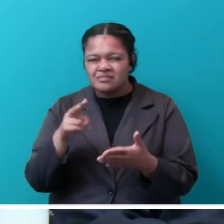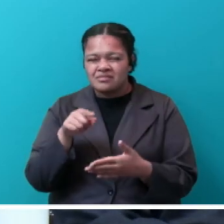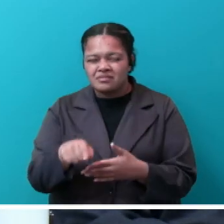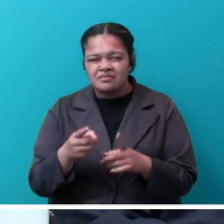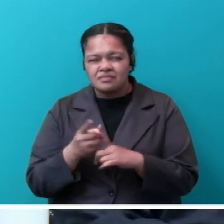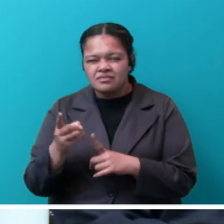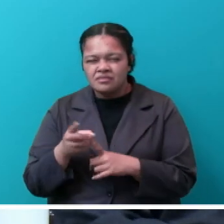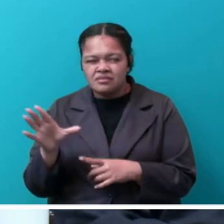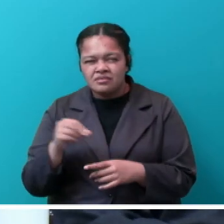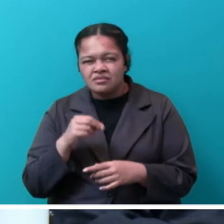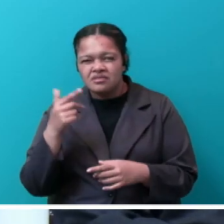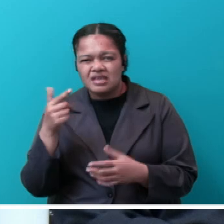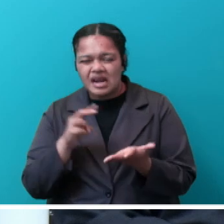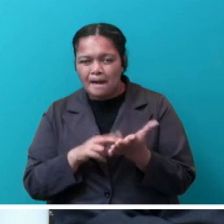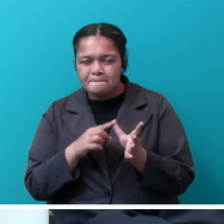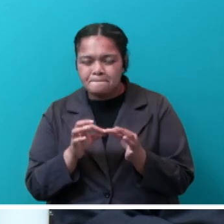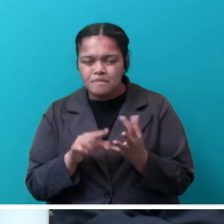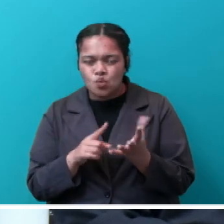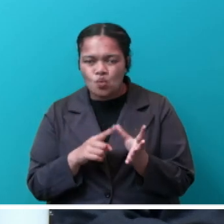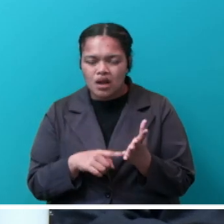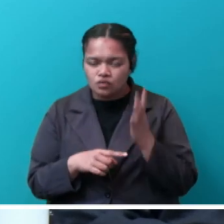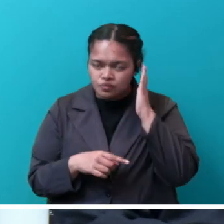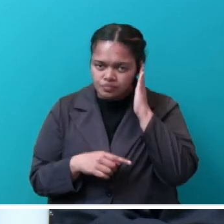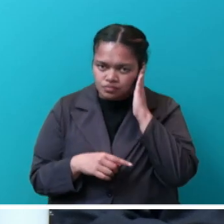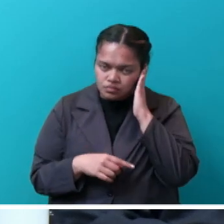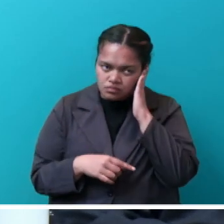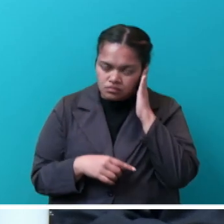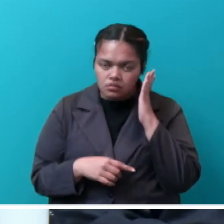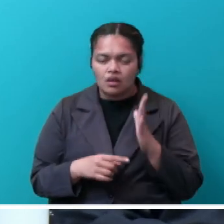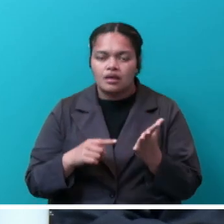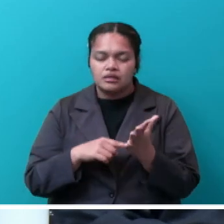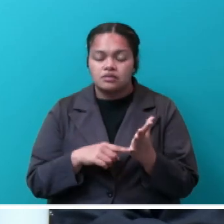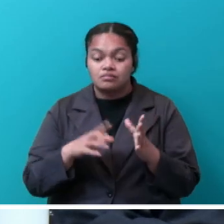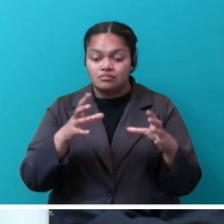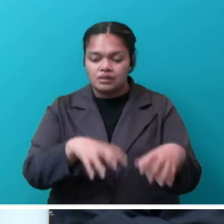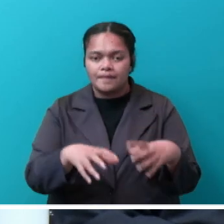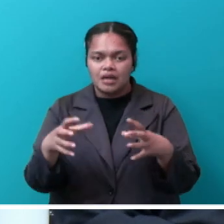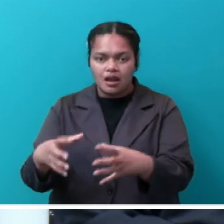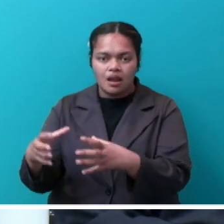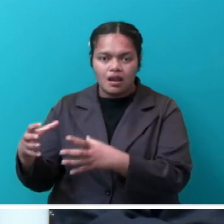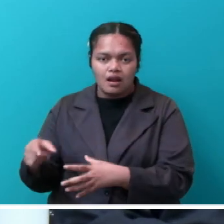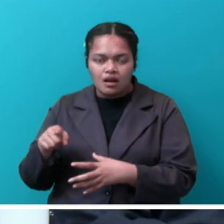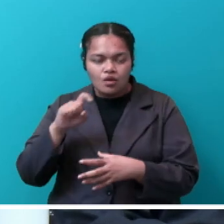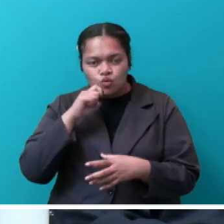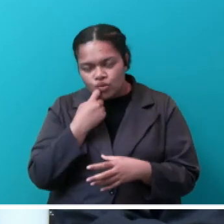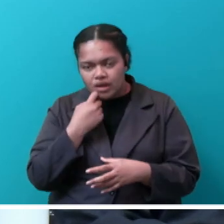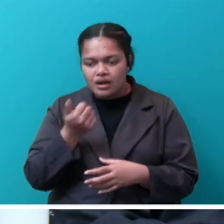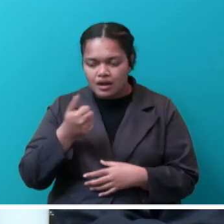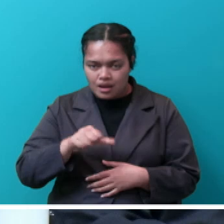of the Nabouwalu passenger terminal, which is a critical facility that will enhance connectivity